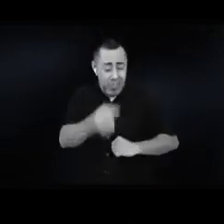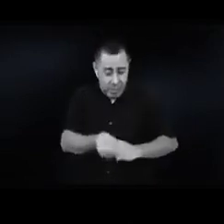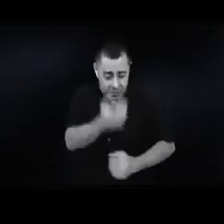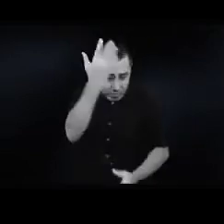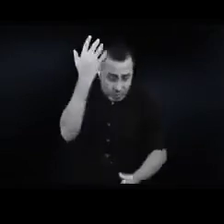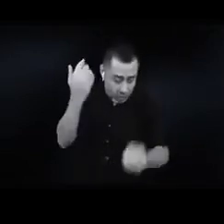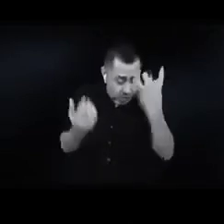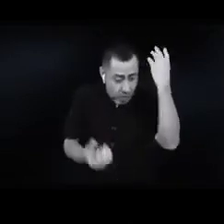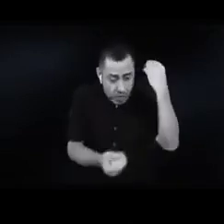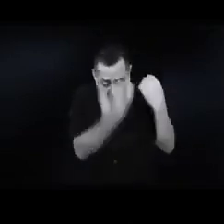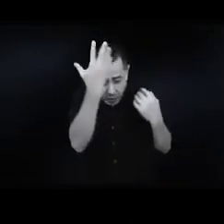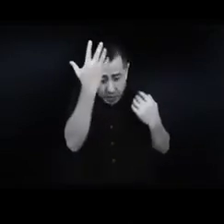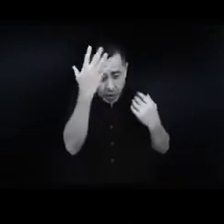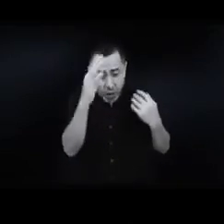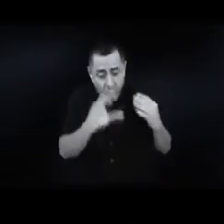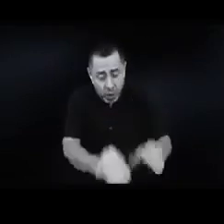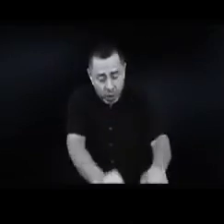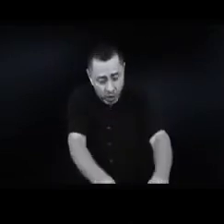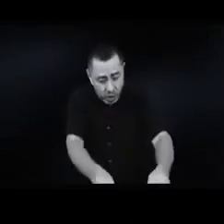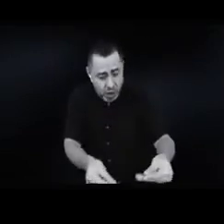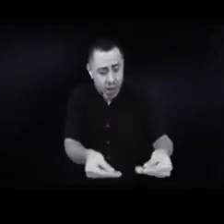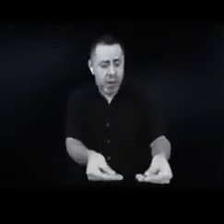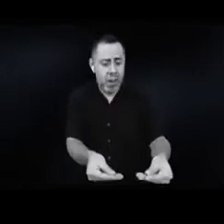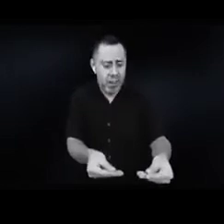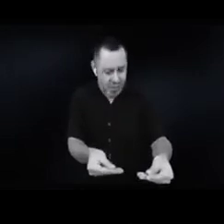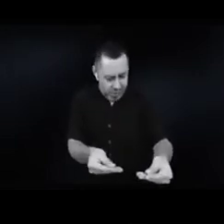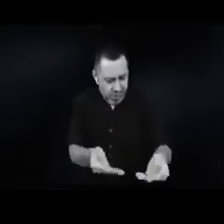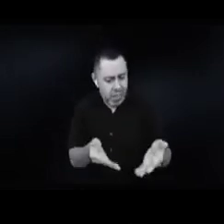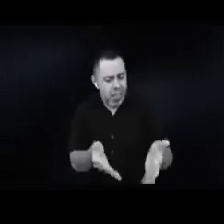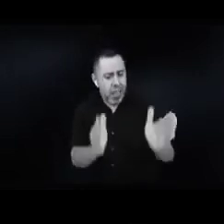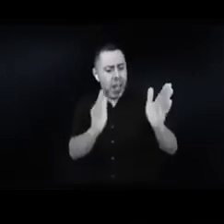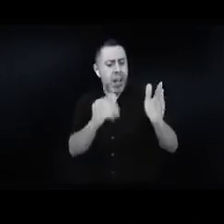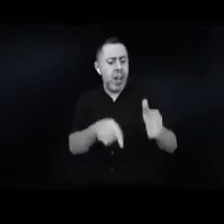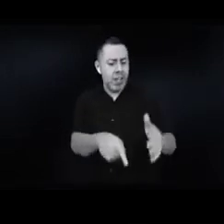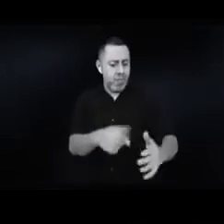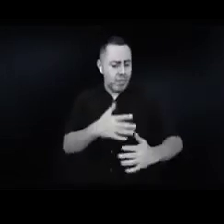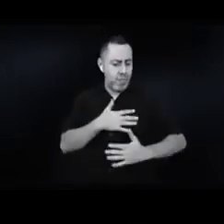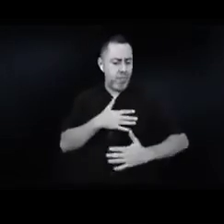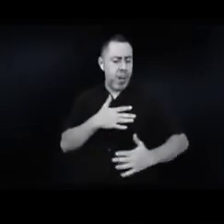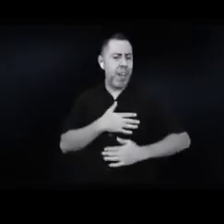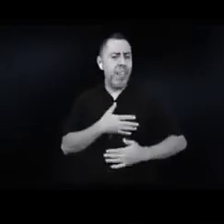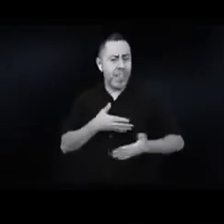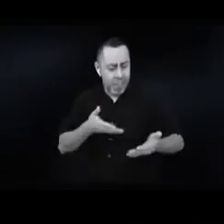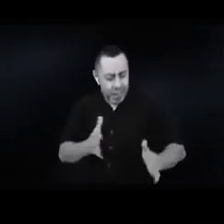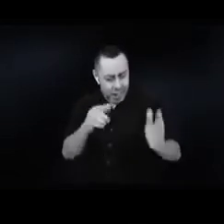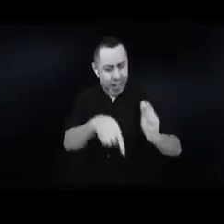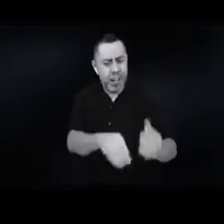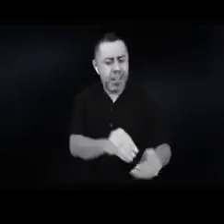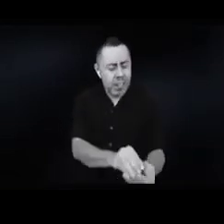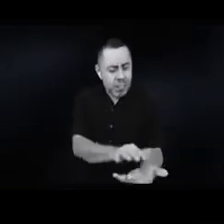just enough to let it breathe, to let it live and grow,